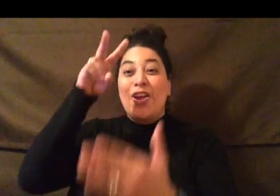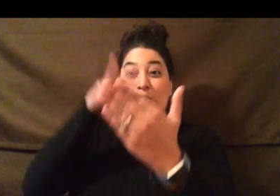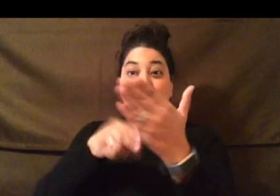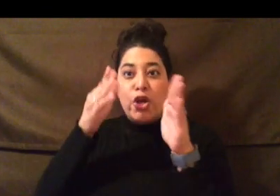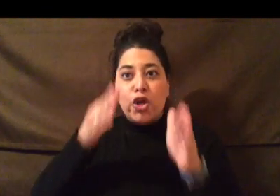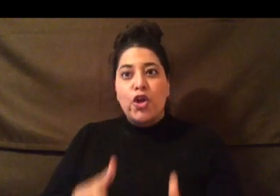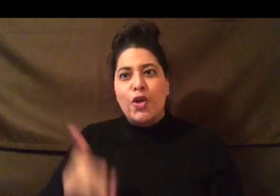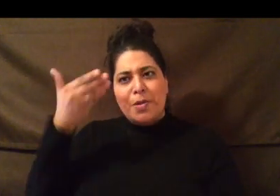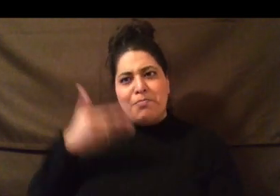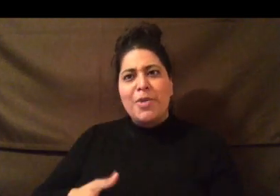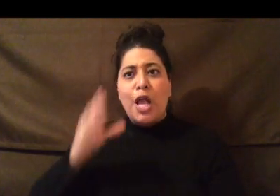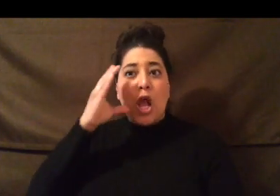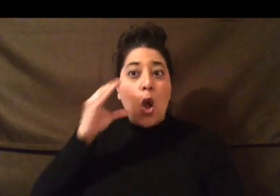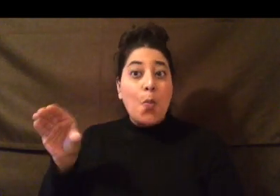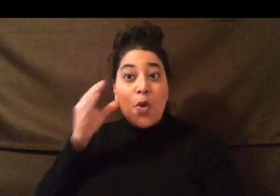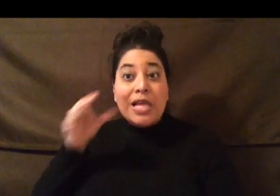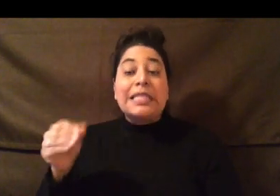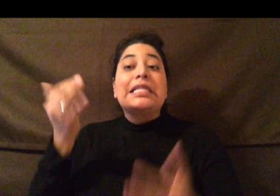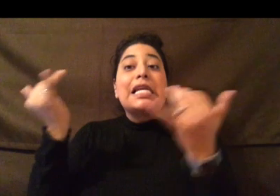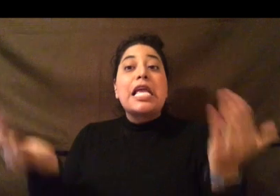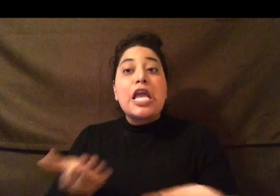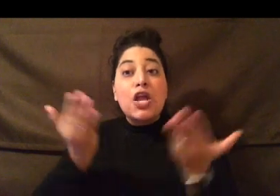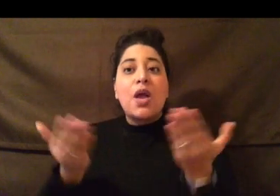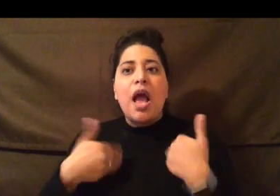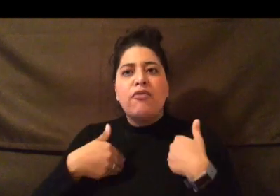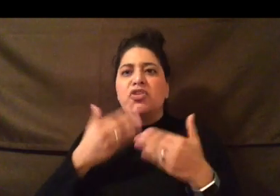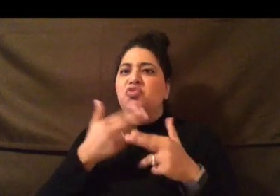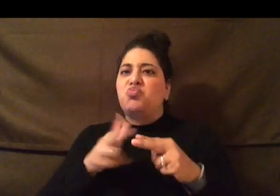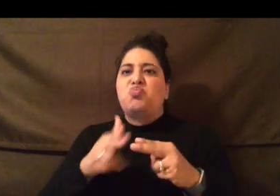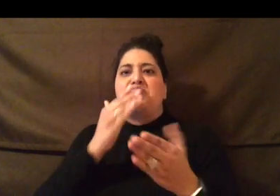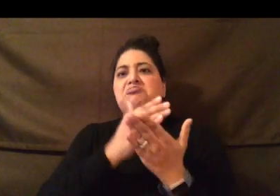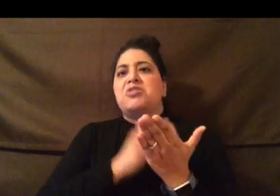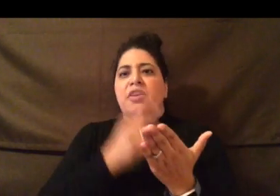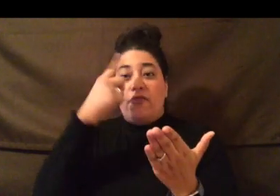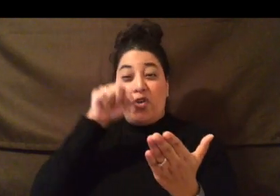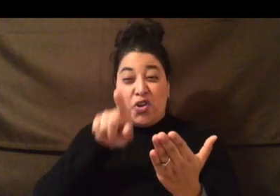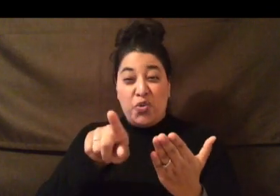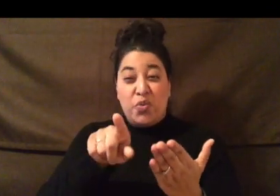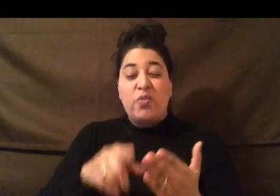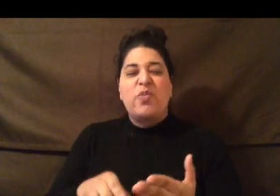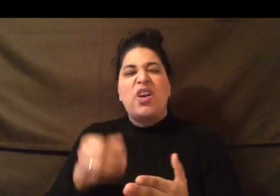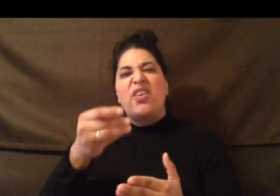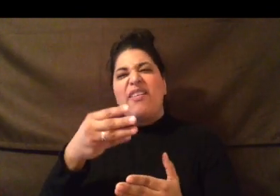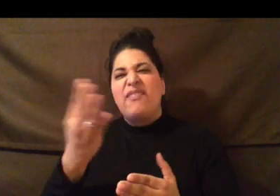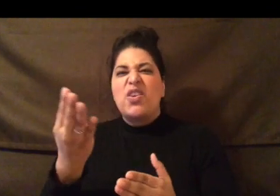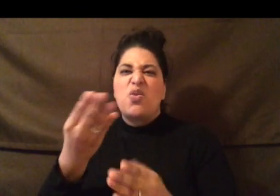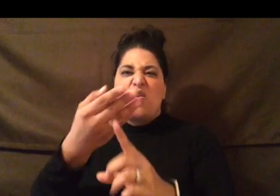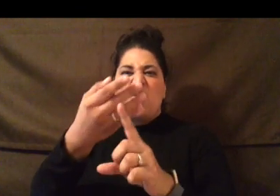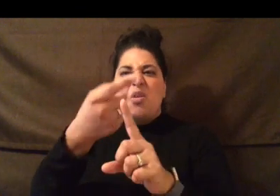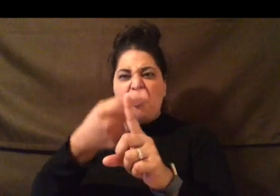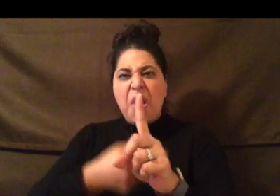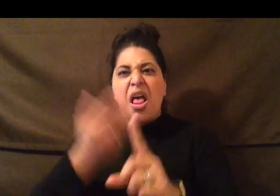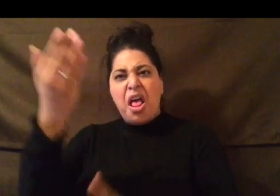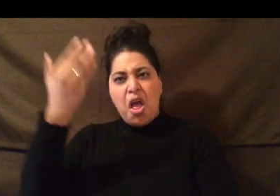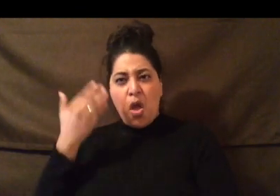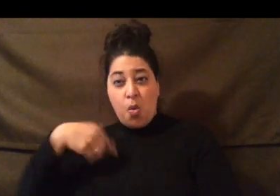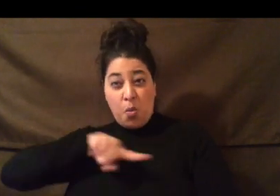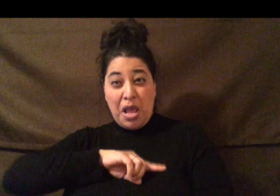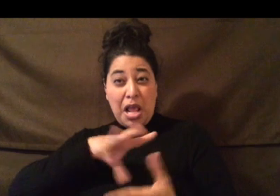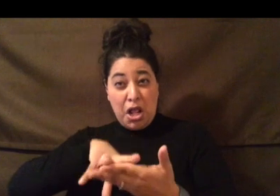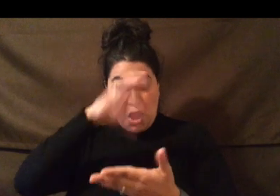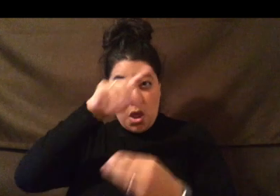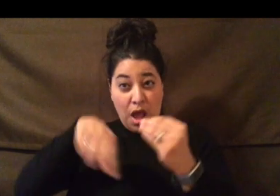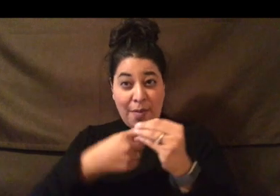Hi readers, it's Miss Colabrese here, and I've got a little mini lesson for you. A few months ago, while we were learning about